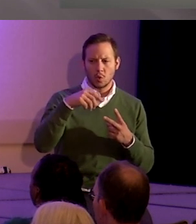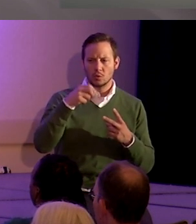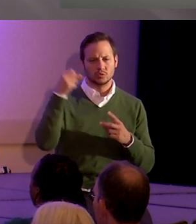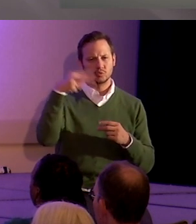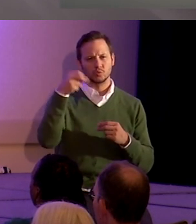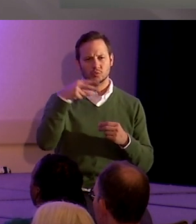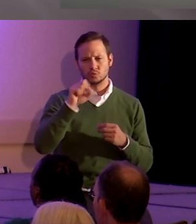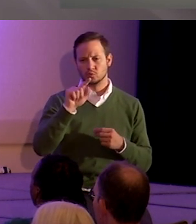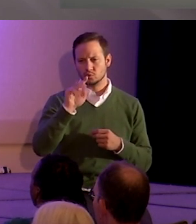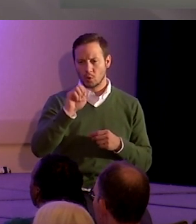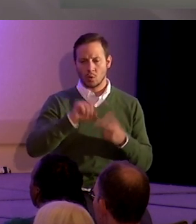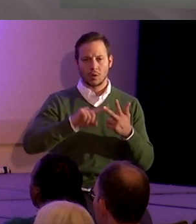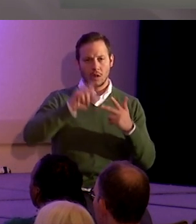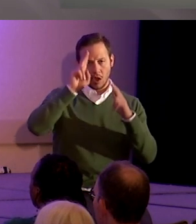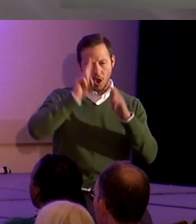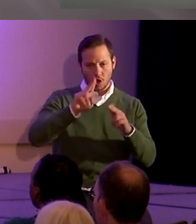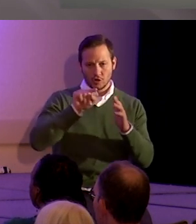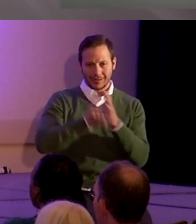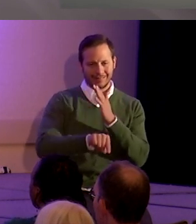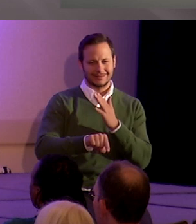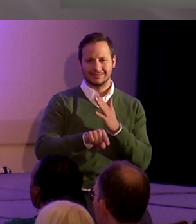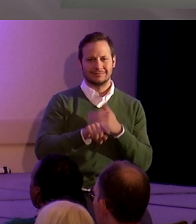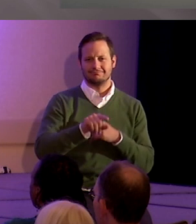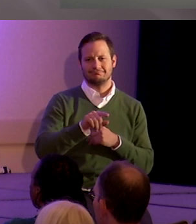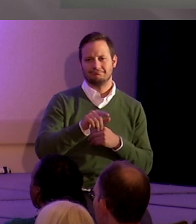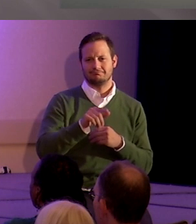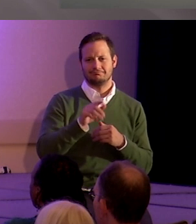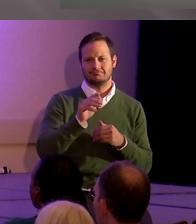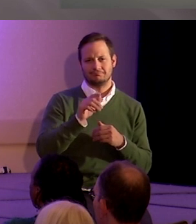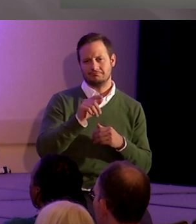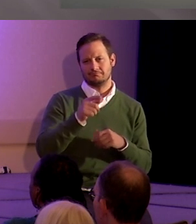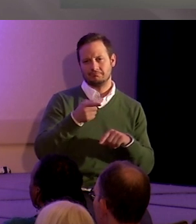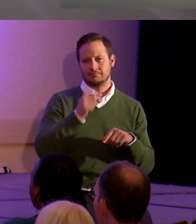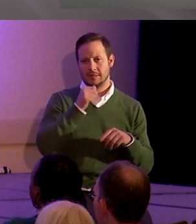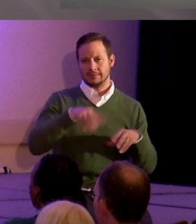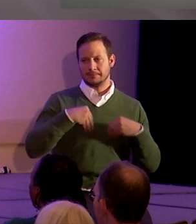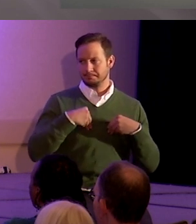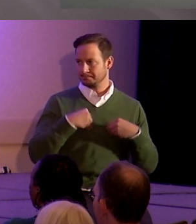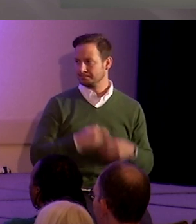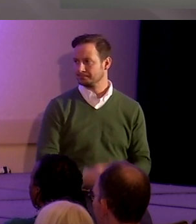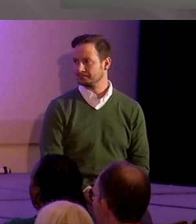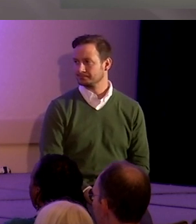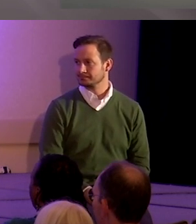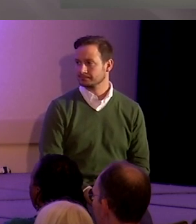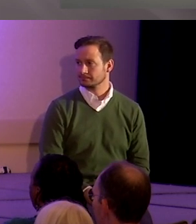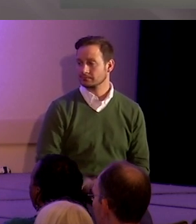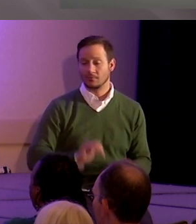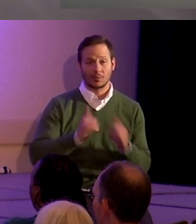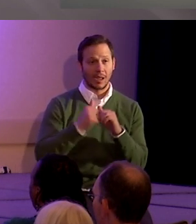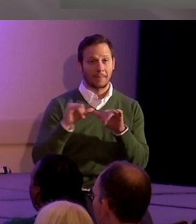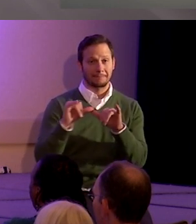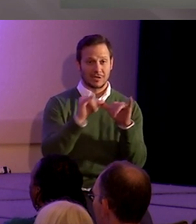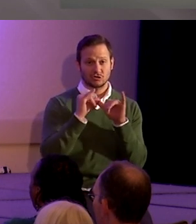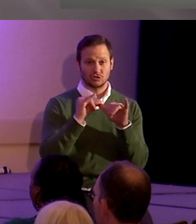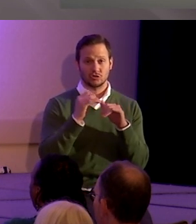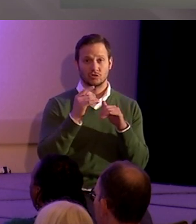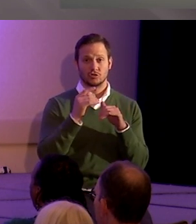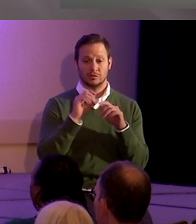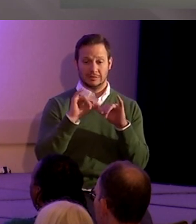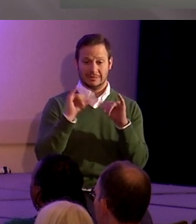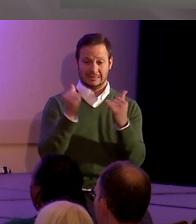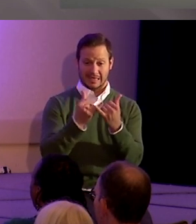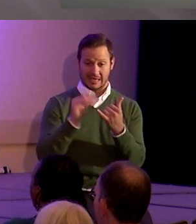killings become impermissible. If the measure of a society's freedom is based on women's freedom,